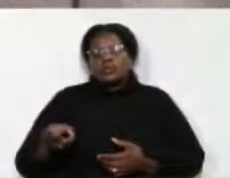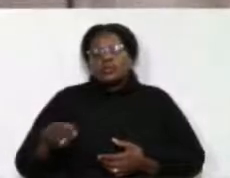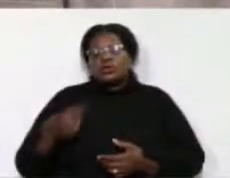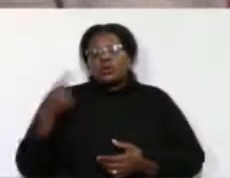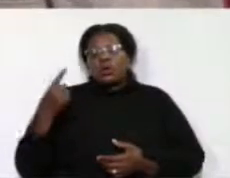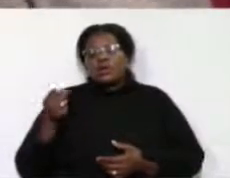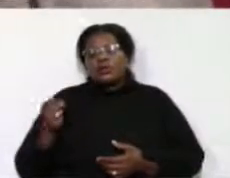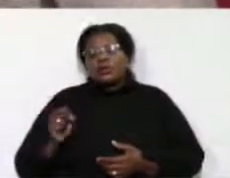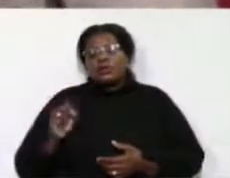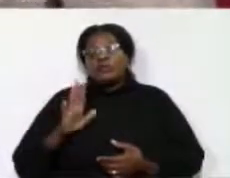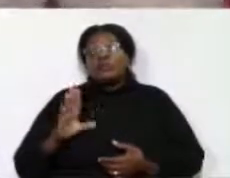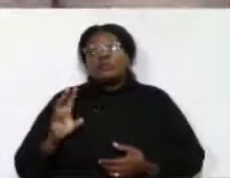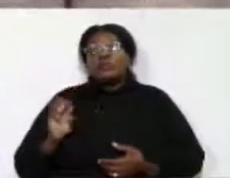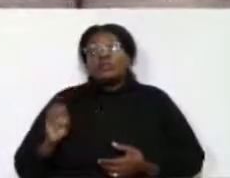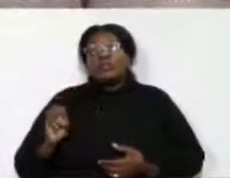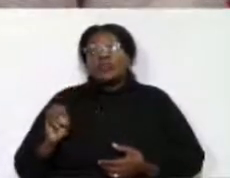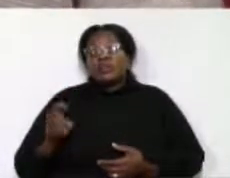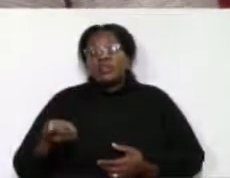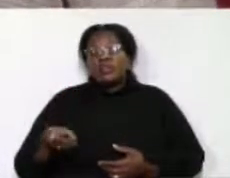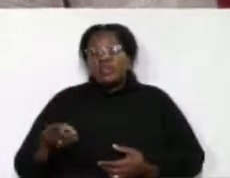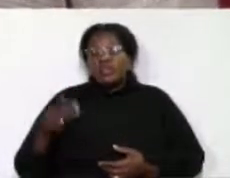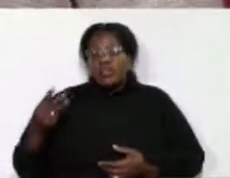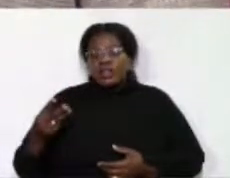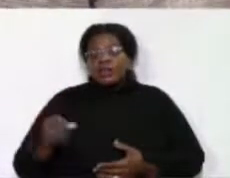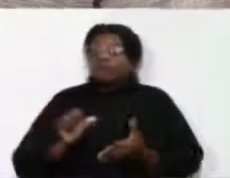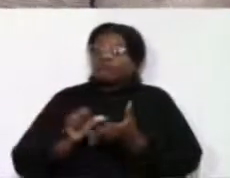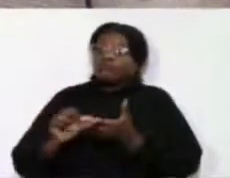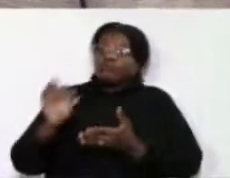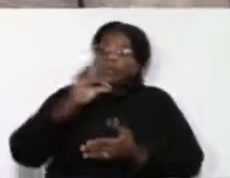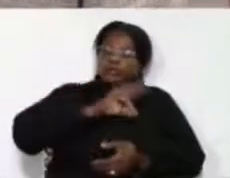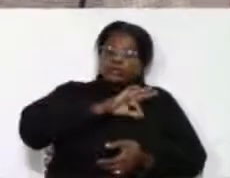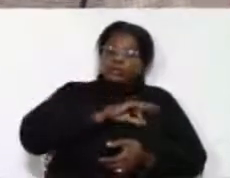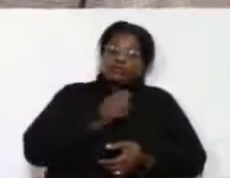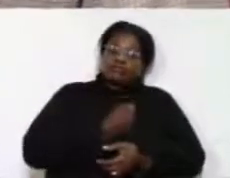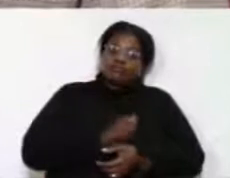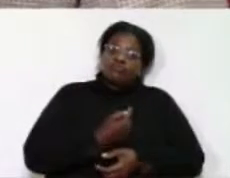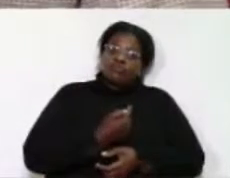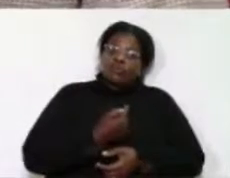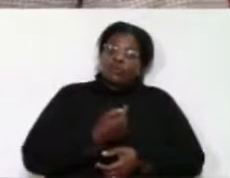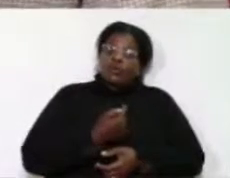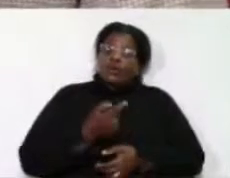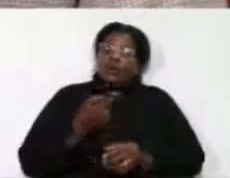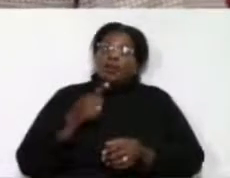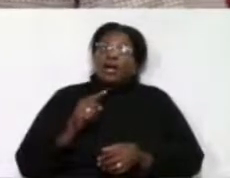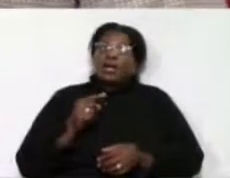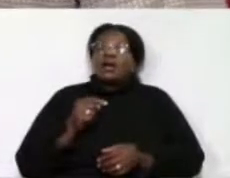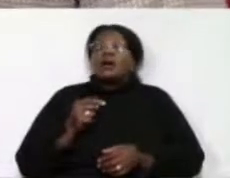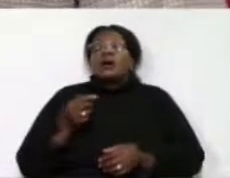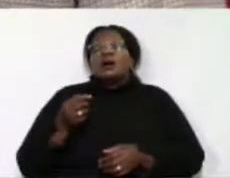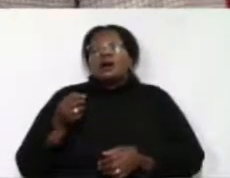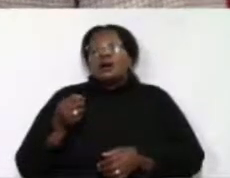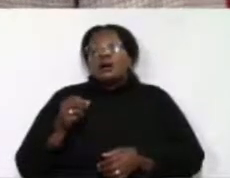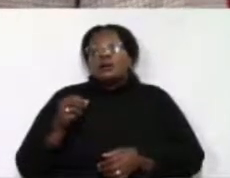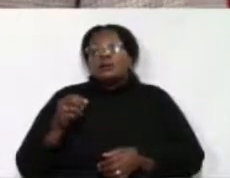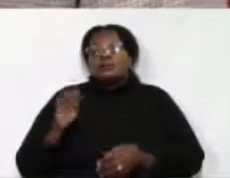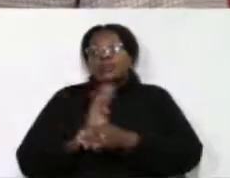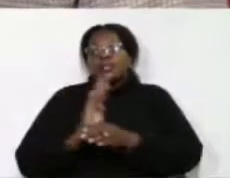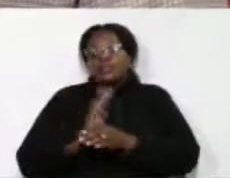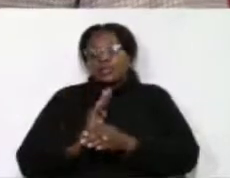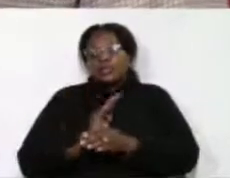pretty healthy. You've paid yourself, by the way, here. This is why I said the business is the third entity, because the business now